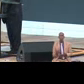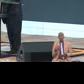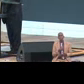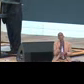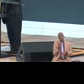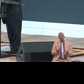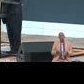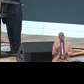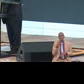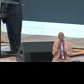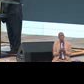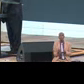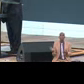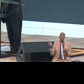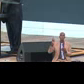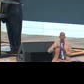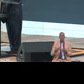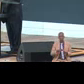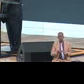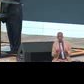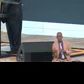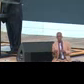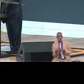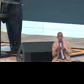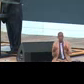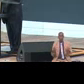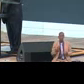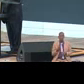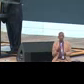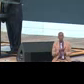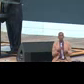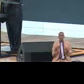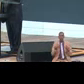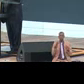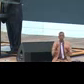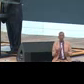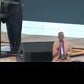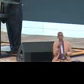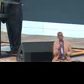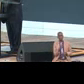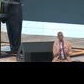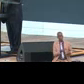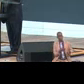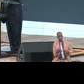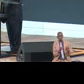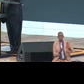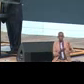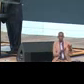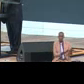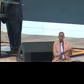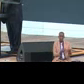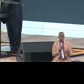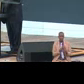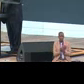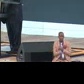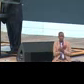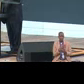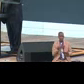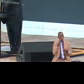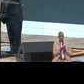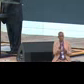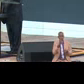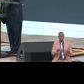say until death do us part. But you can tell that death, I love this my wife.